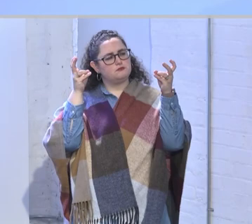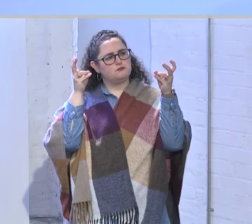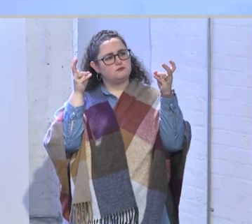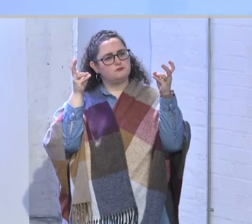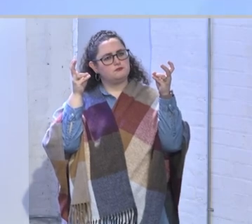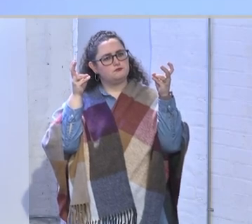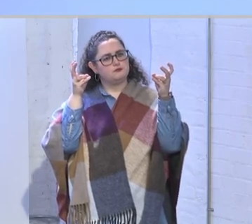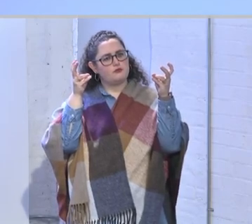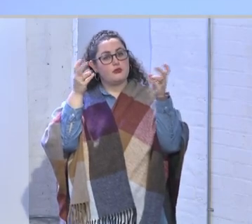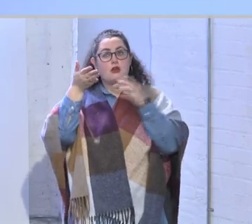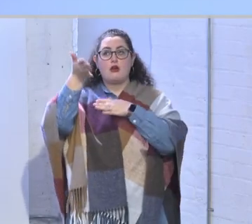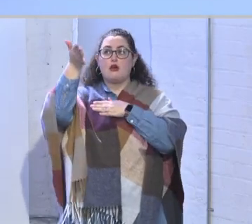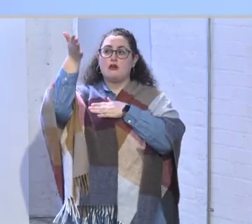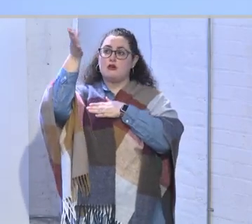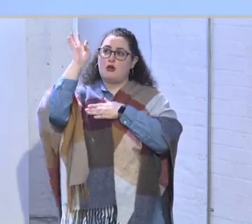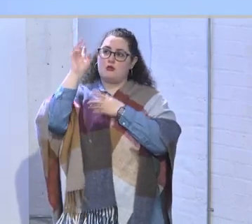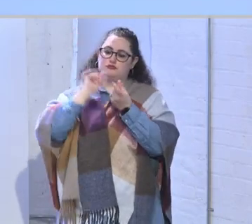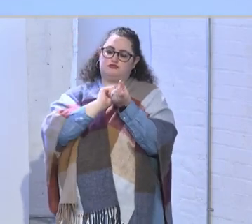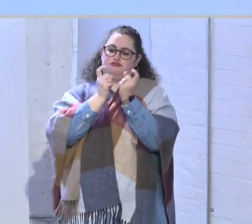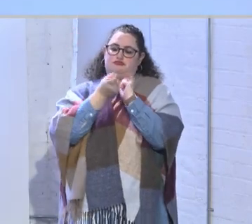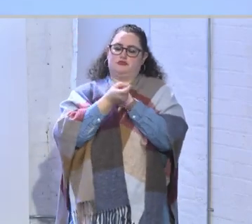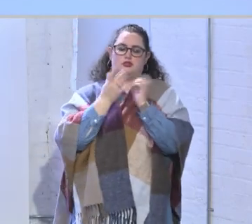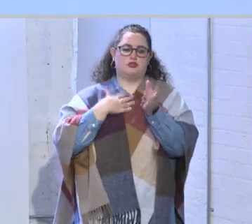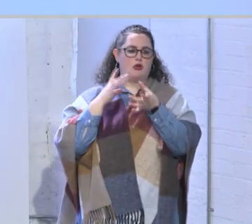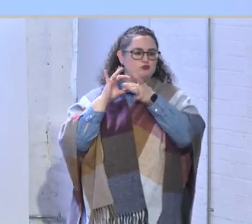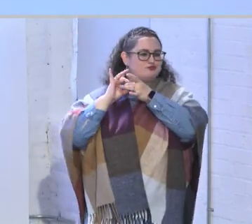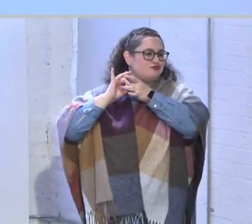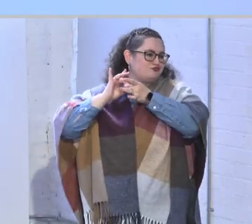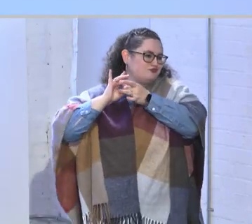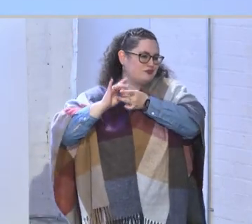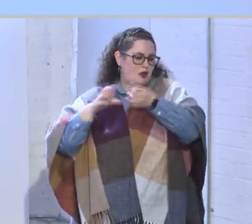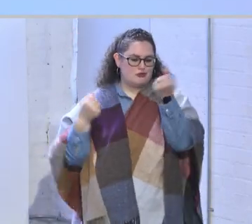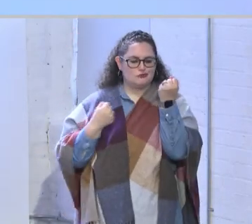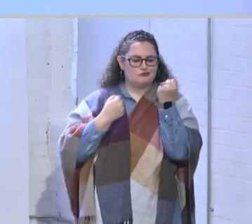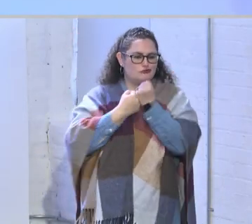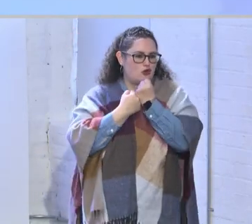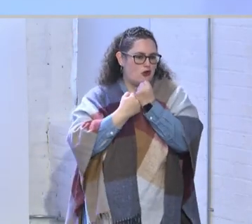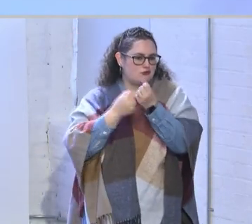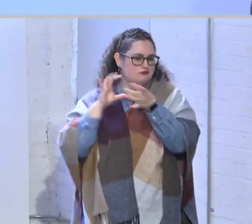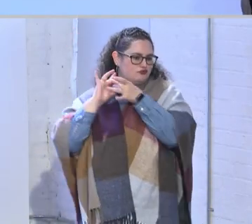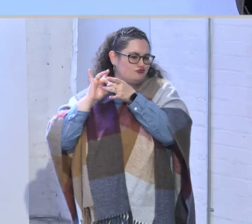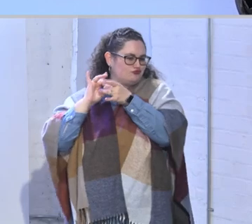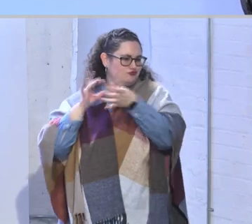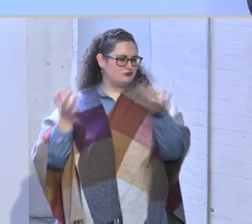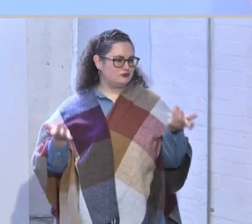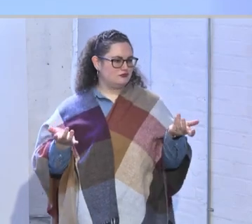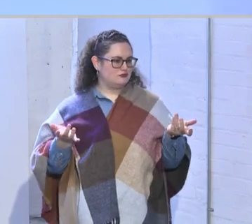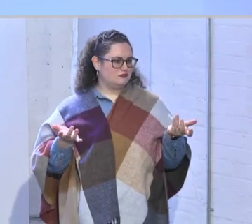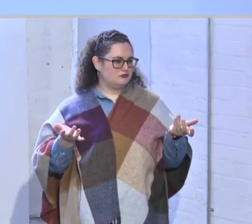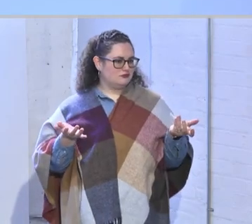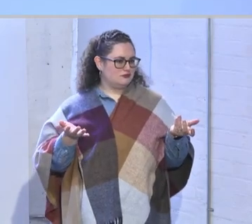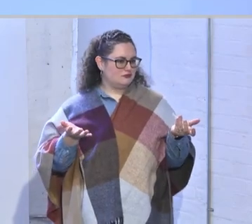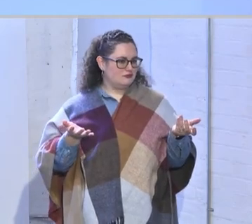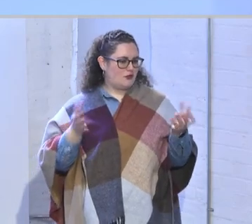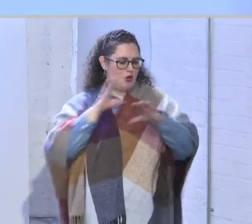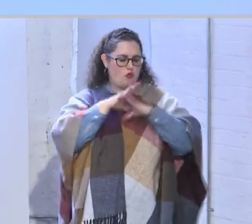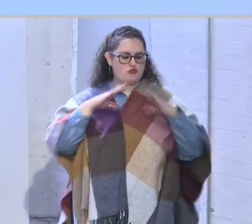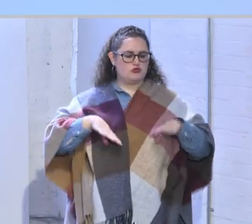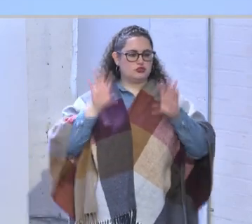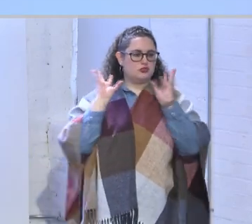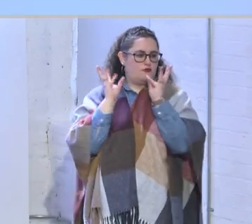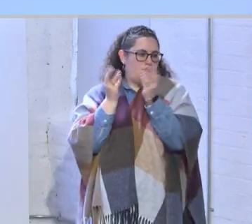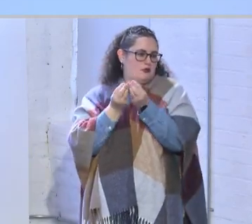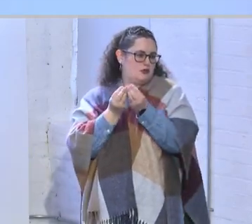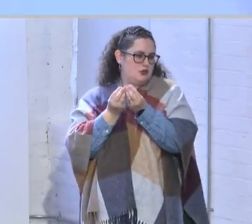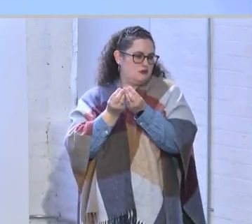to transform our relationships. And certainly a family of grace and a family of God and a Christian family is a